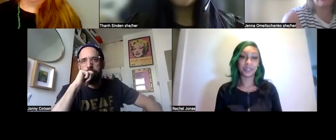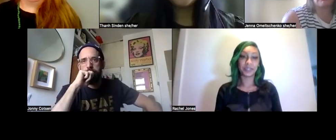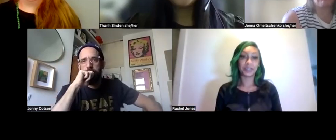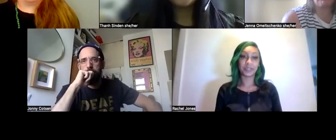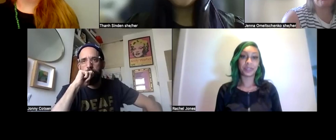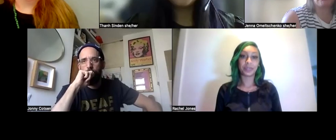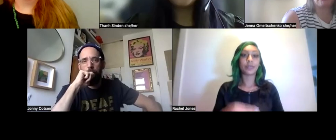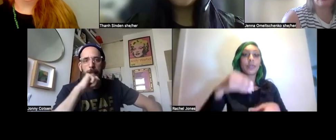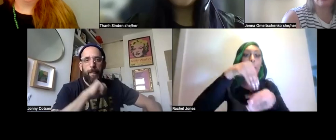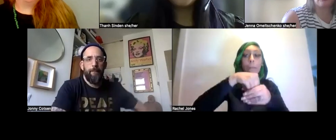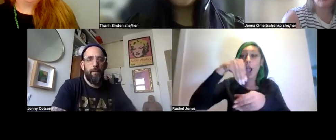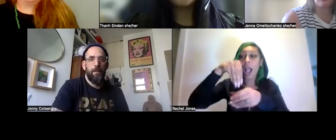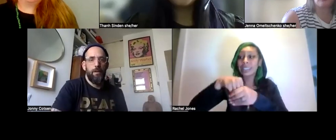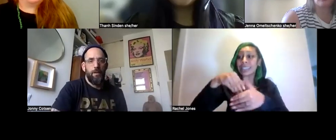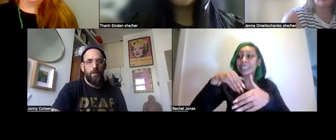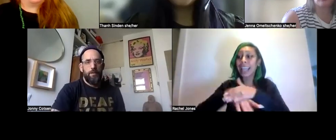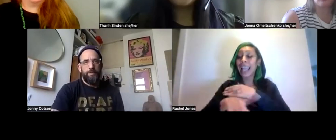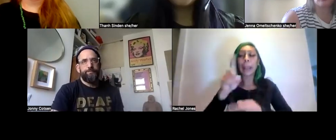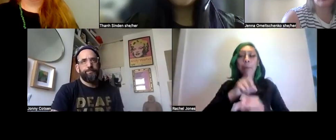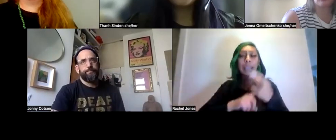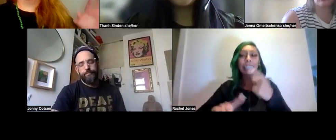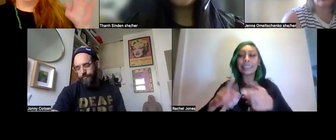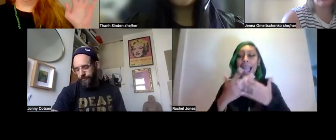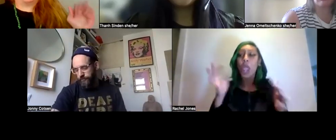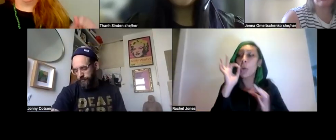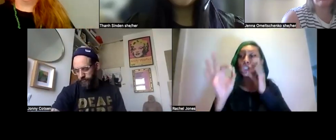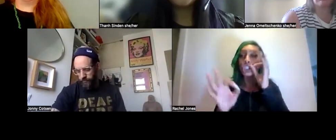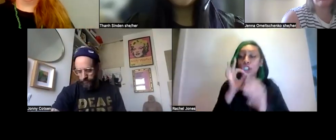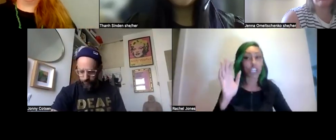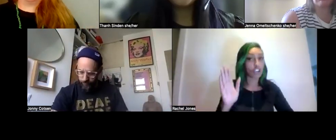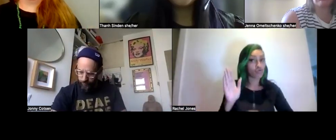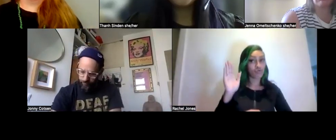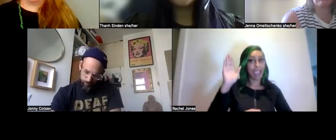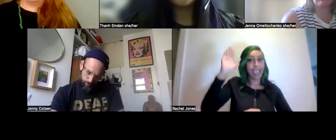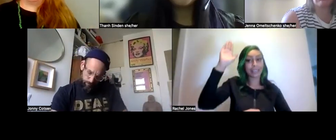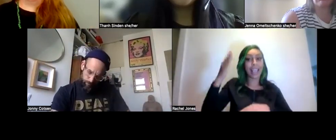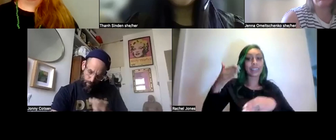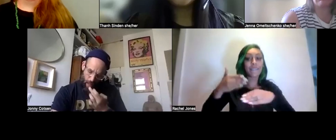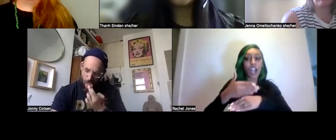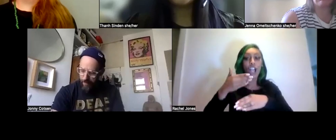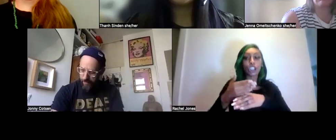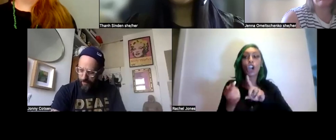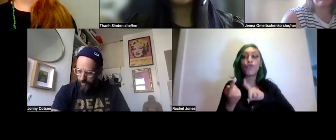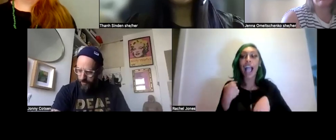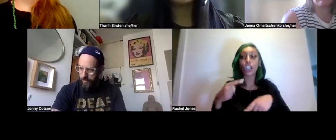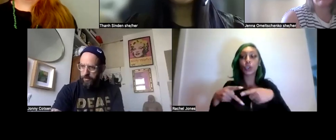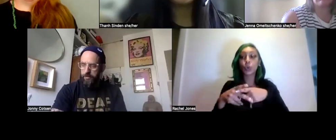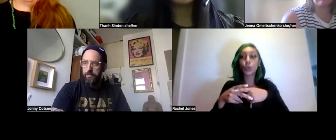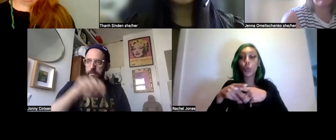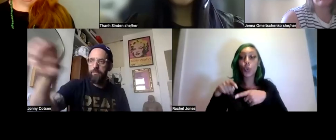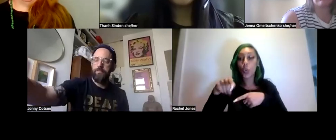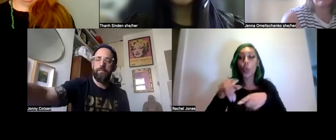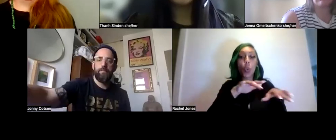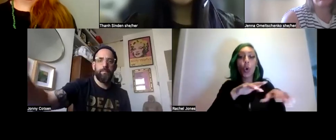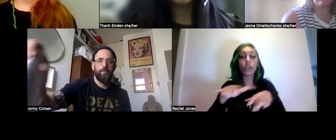the meeting, if you have a question or point to raise today, use the raised hand function in the reaction tool or type the word